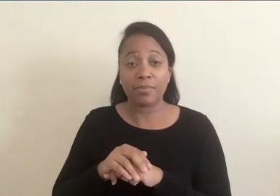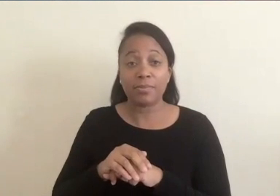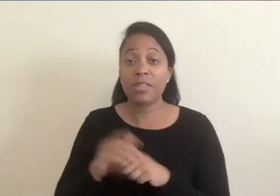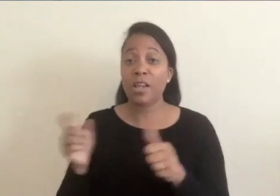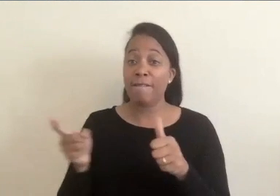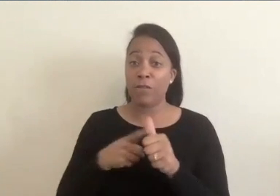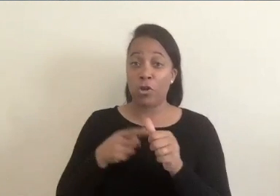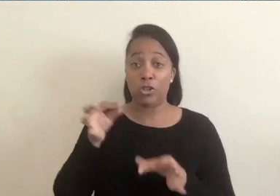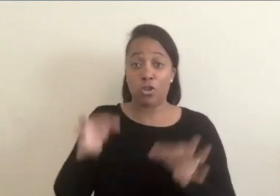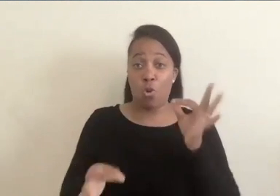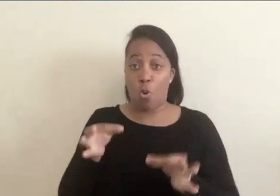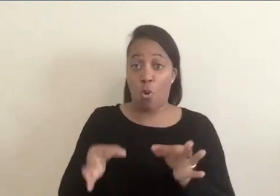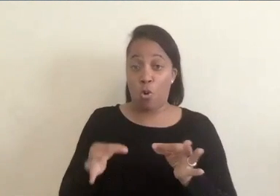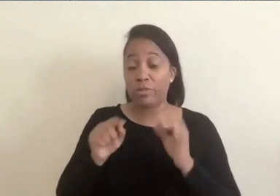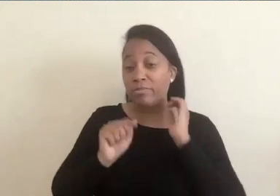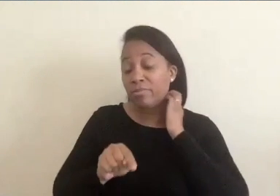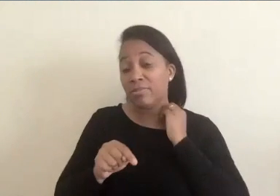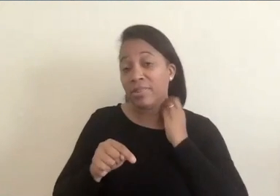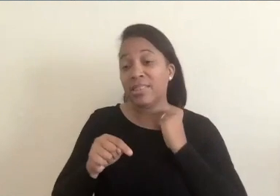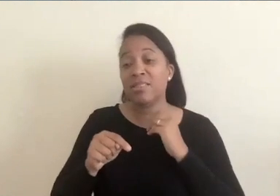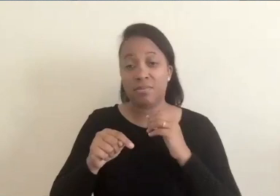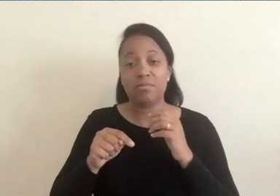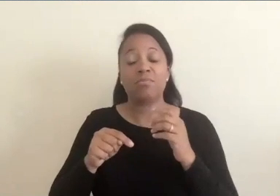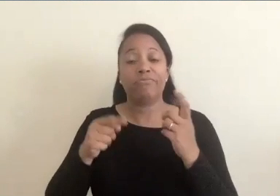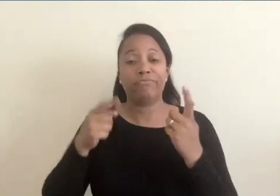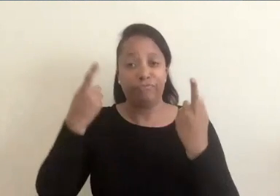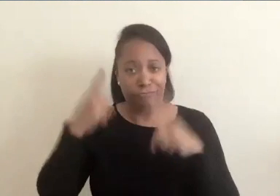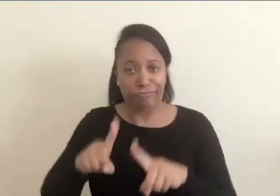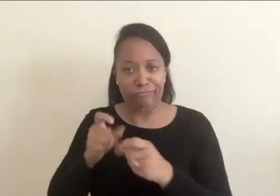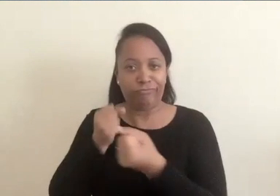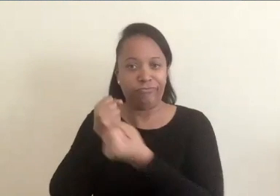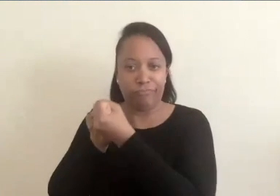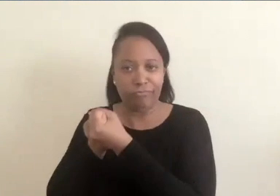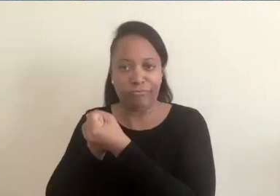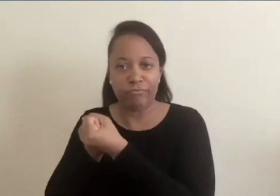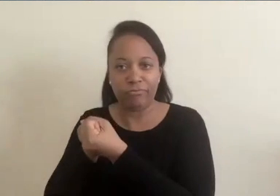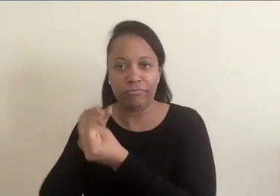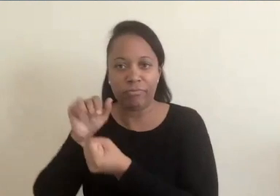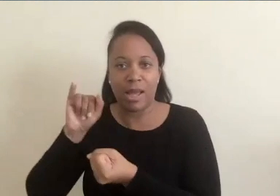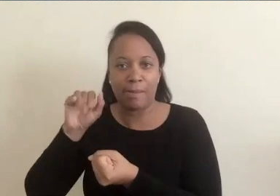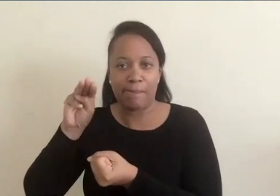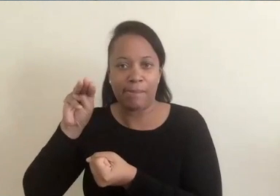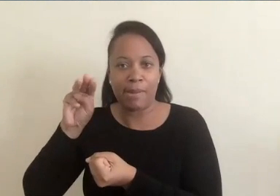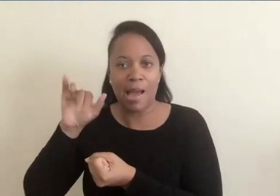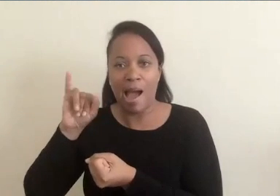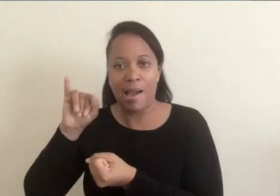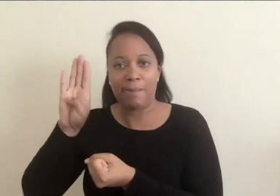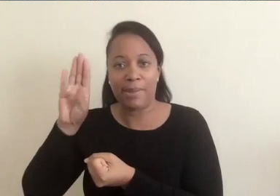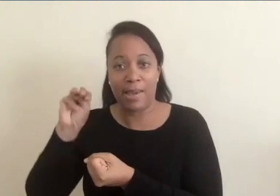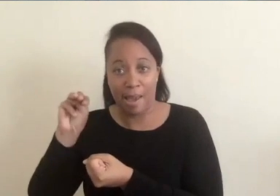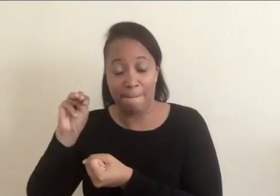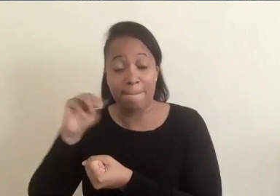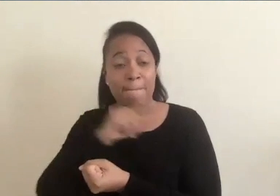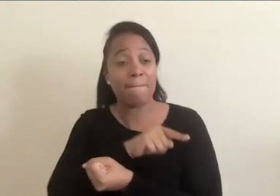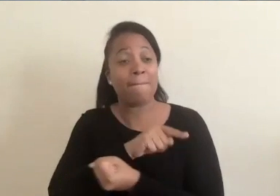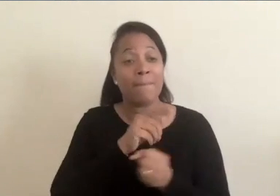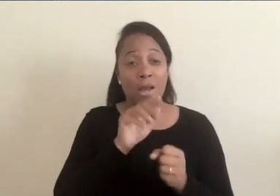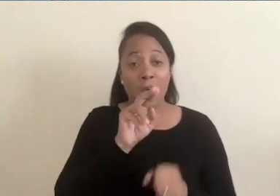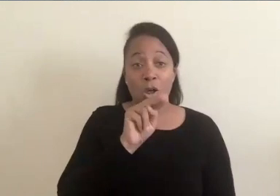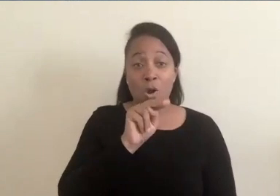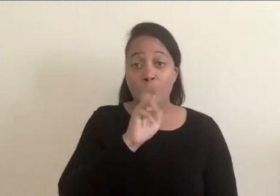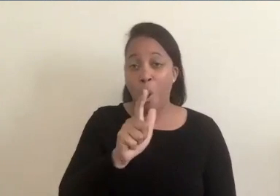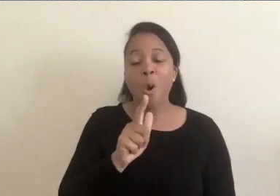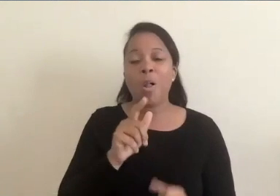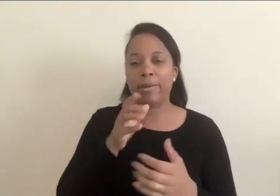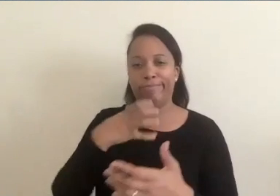the first level court, decided in favor of IBM, and the plaintiff appealed to the next level of